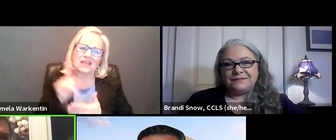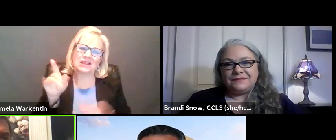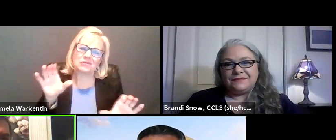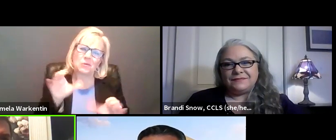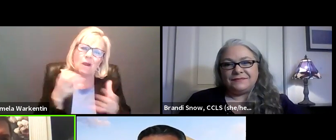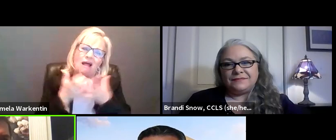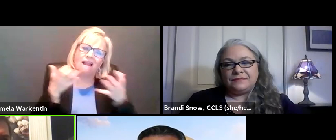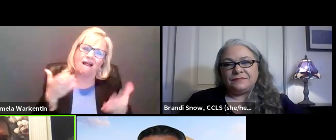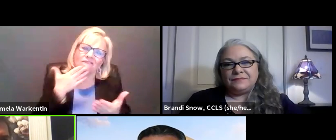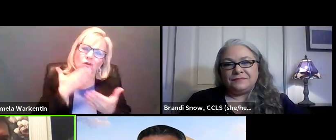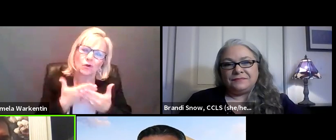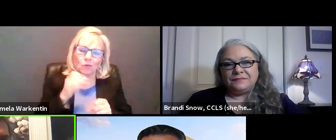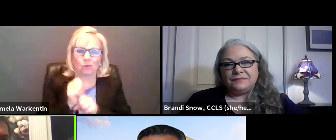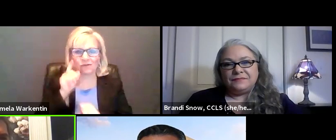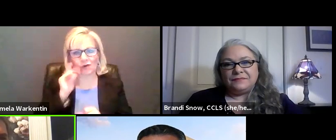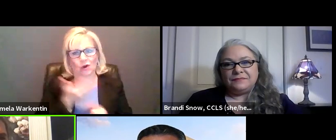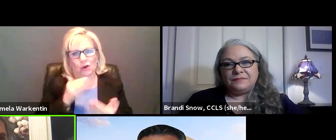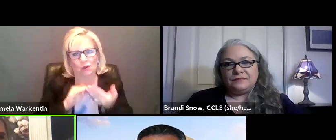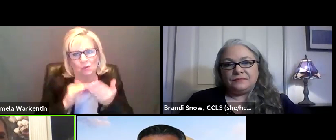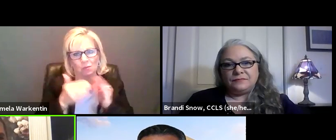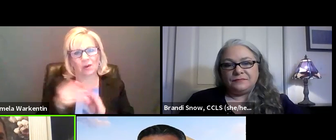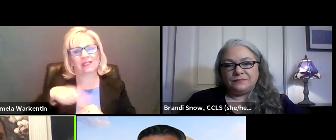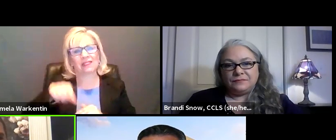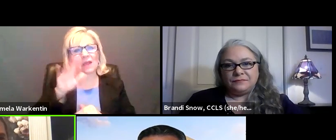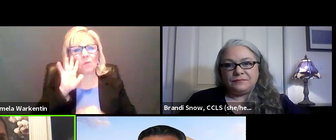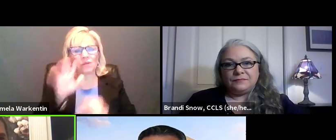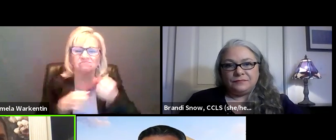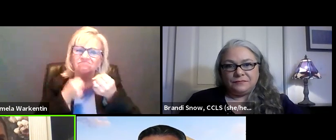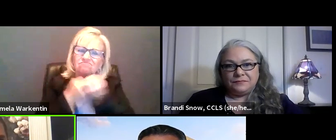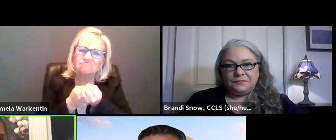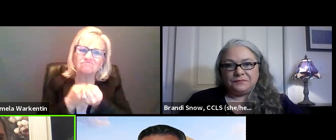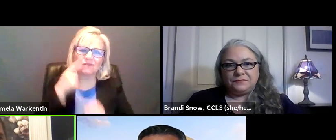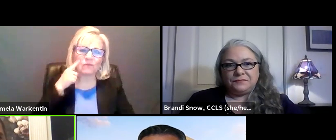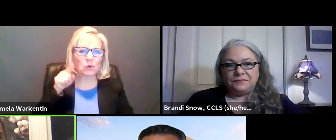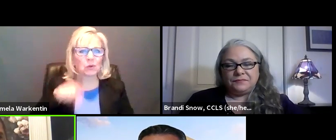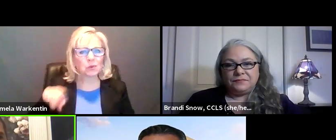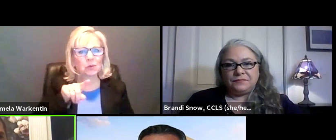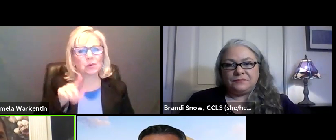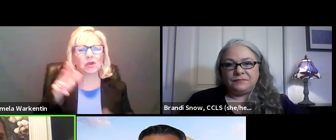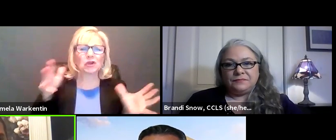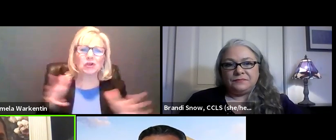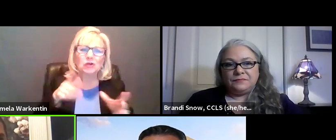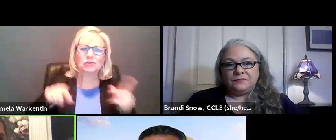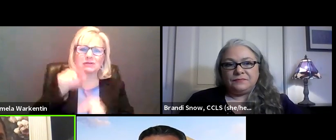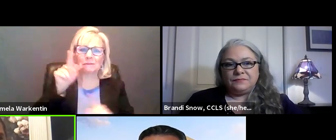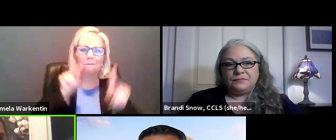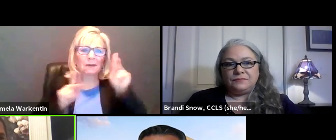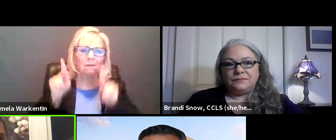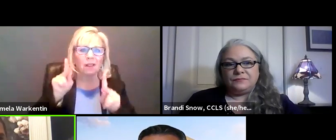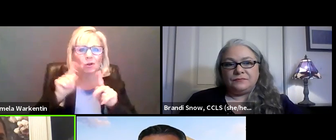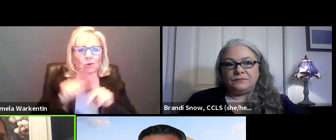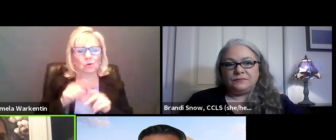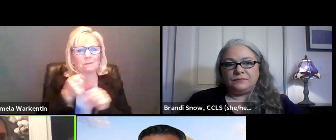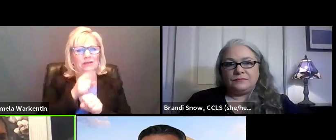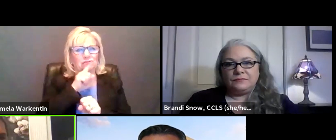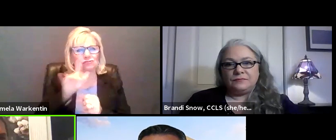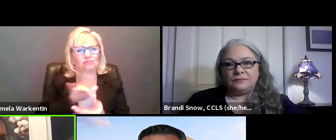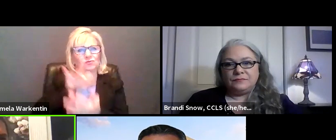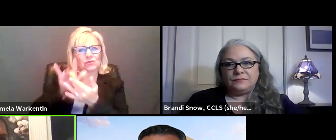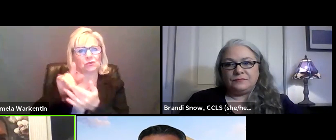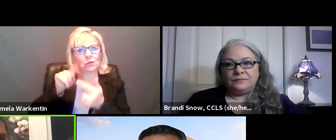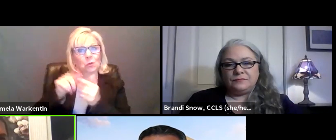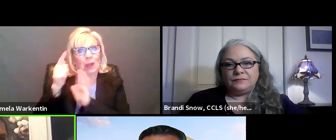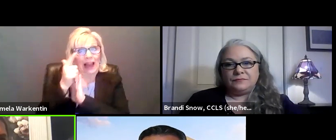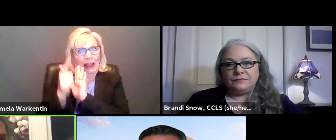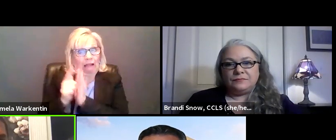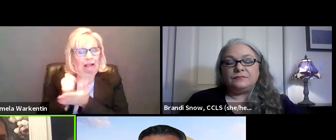our community and know that they will stand up for you as well. And so would just encourage community to make sure that you're reaching out to legal